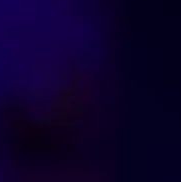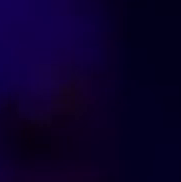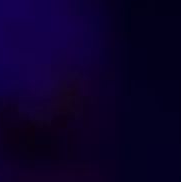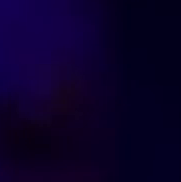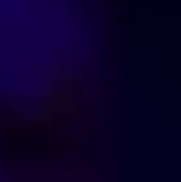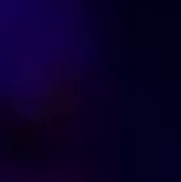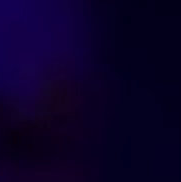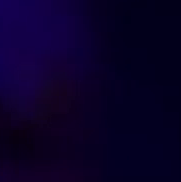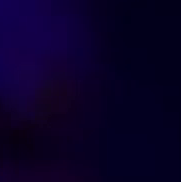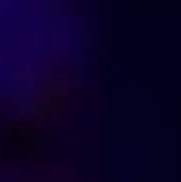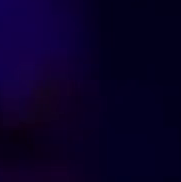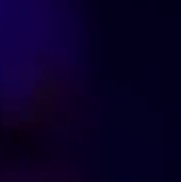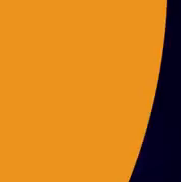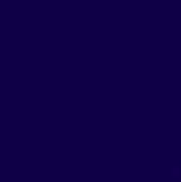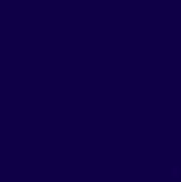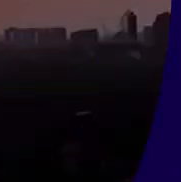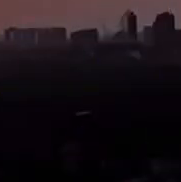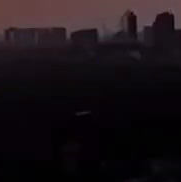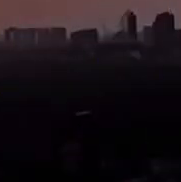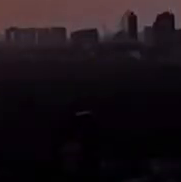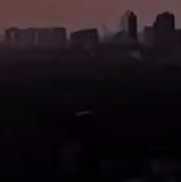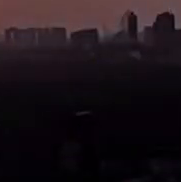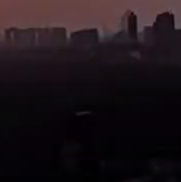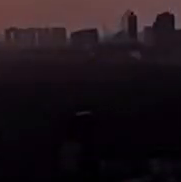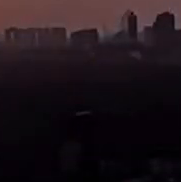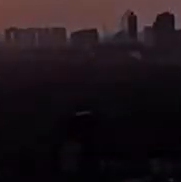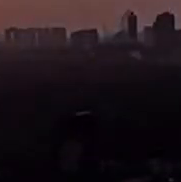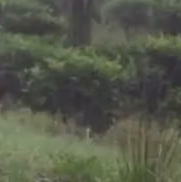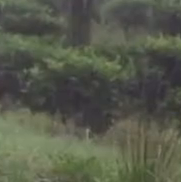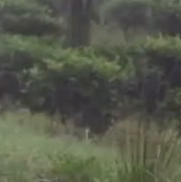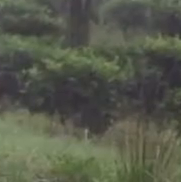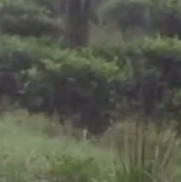the 27th of March.